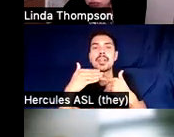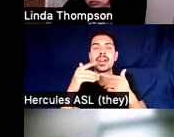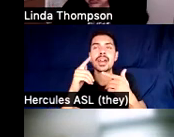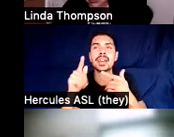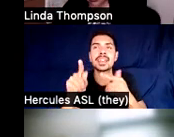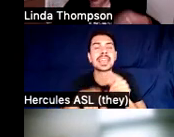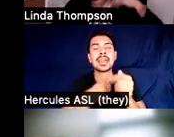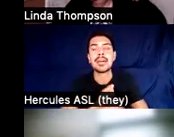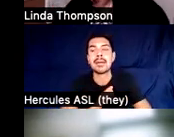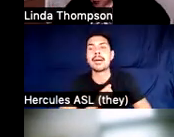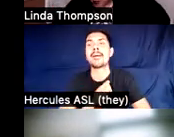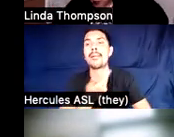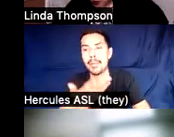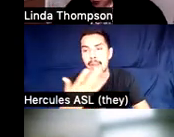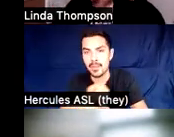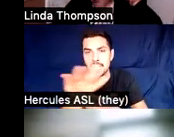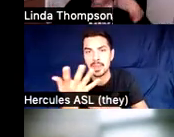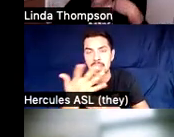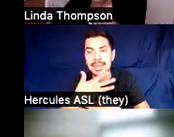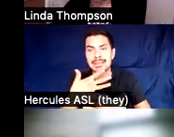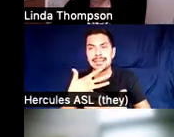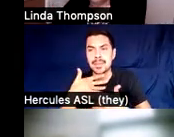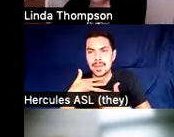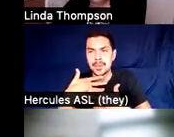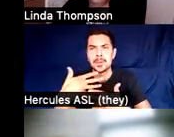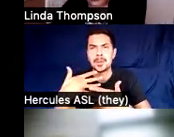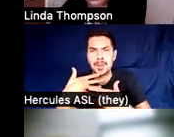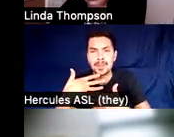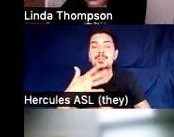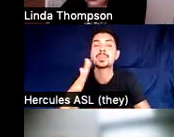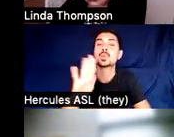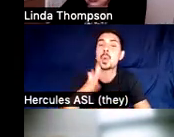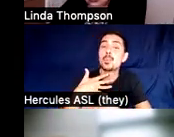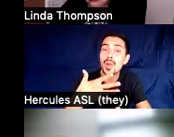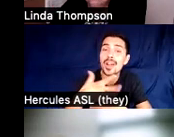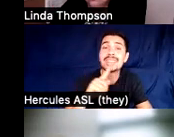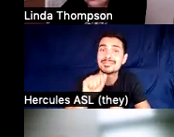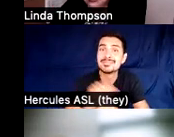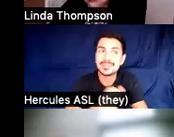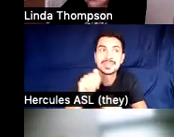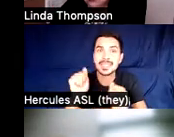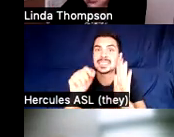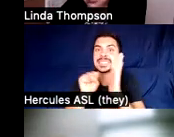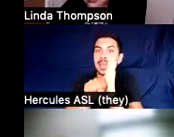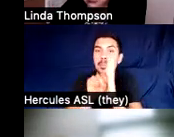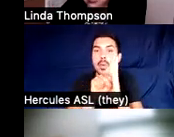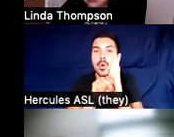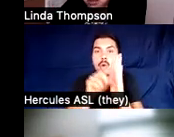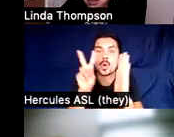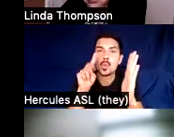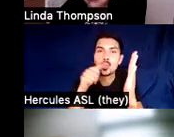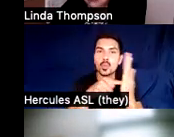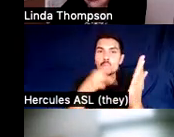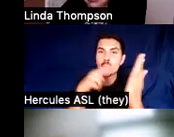out. But your breath is a direct reflection of your state of mind